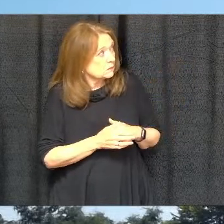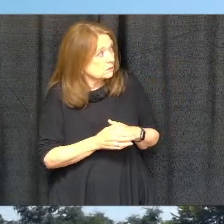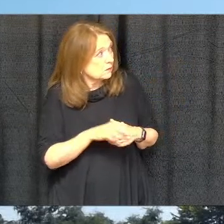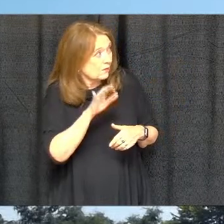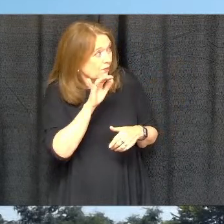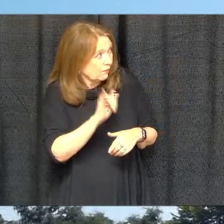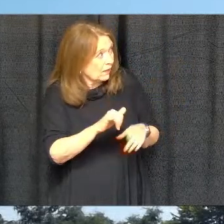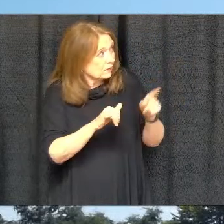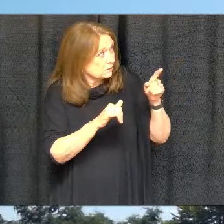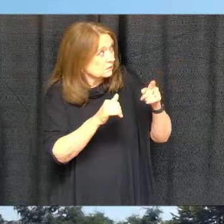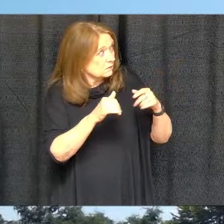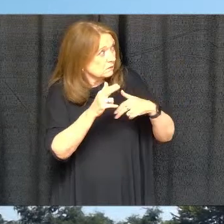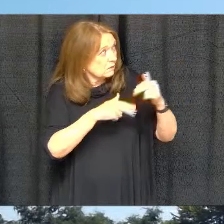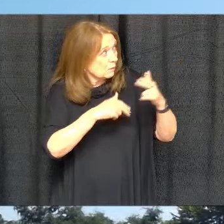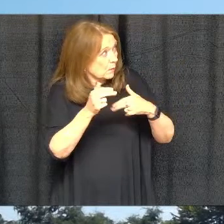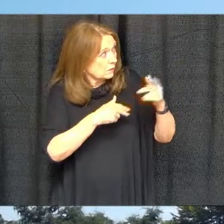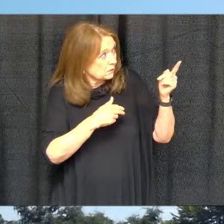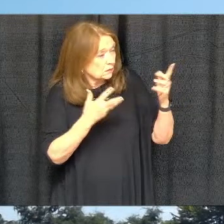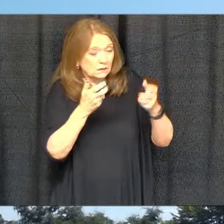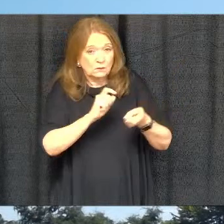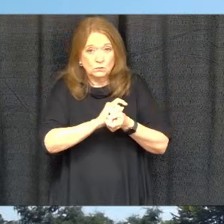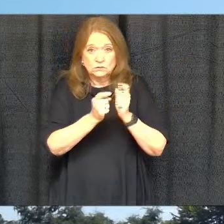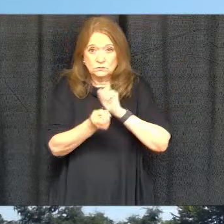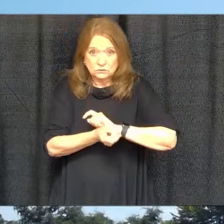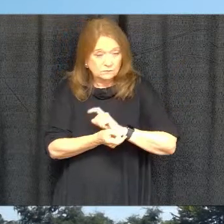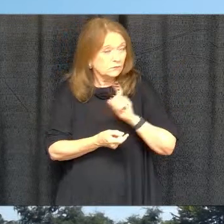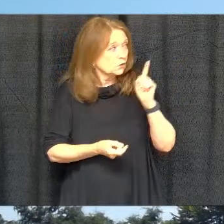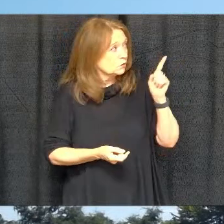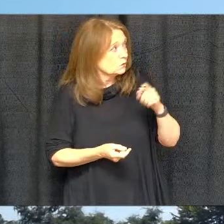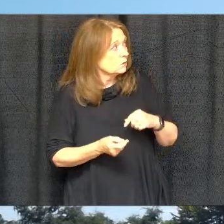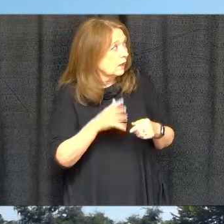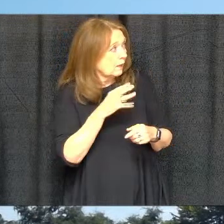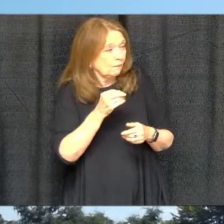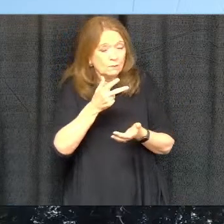Here's the structure in question with its parking lot.